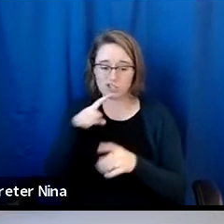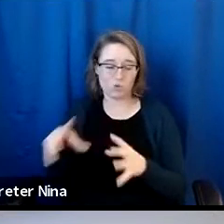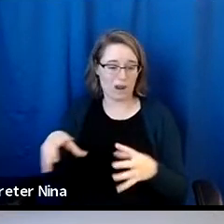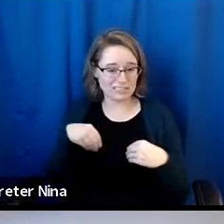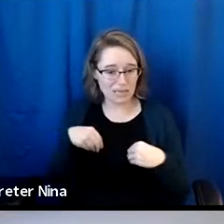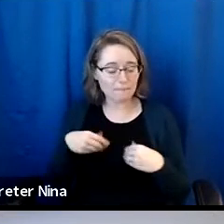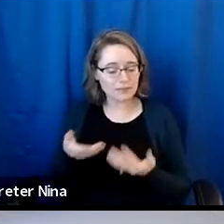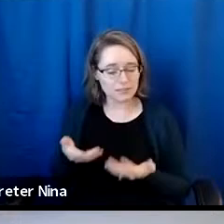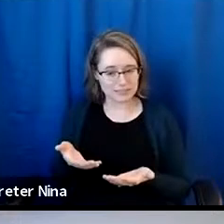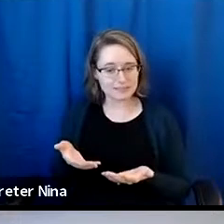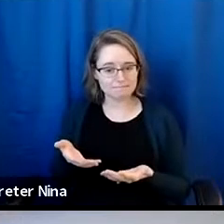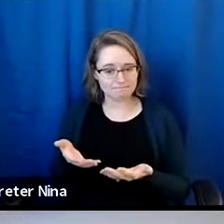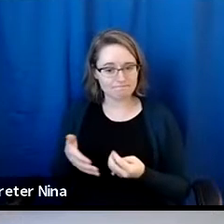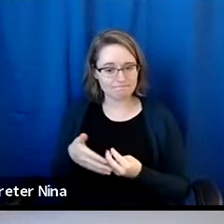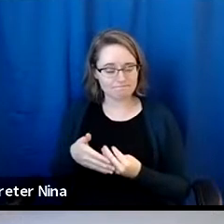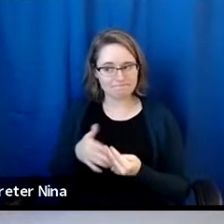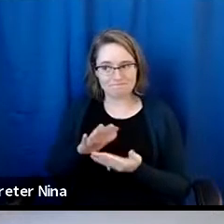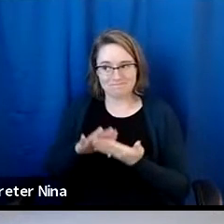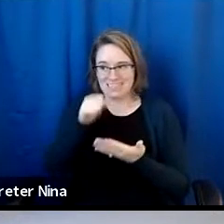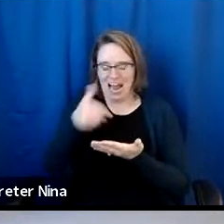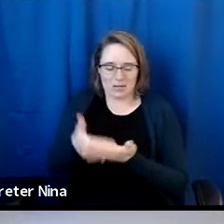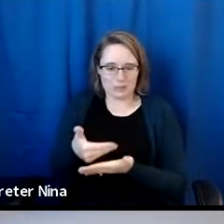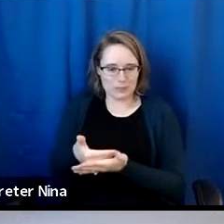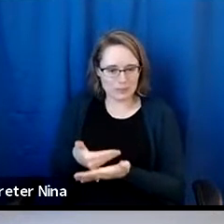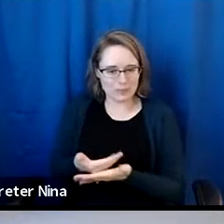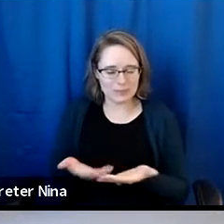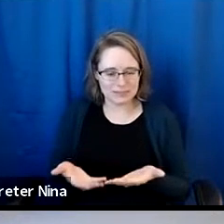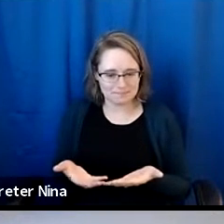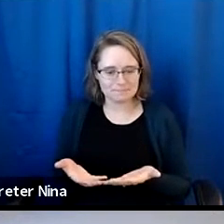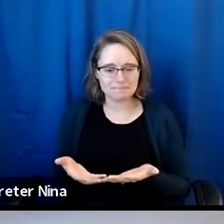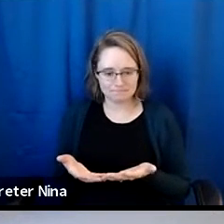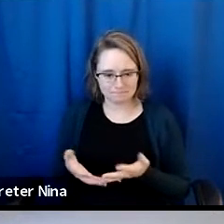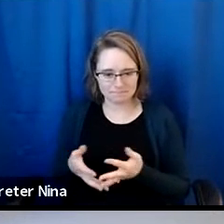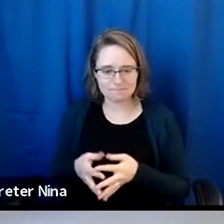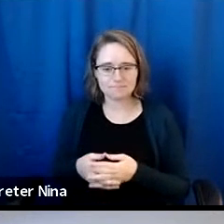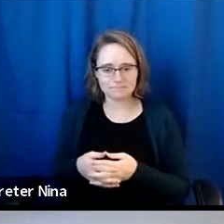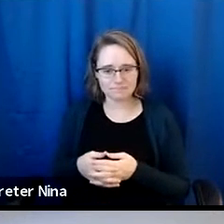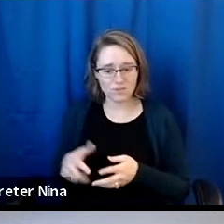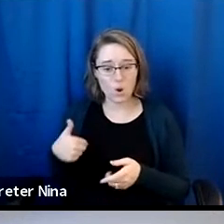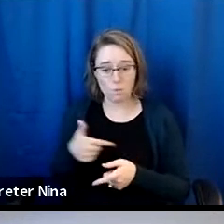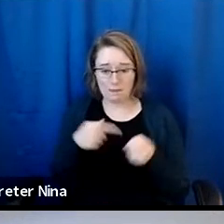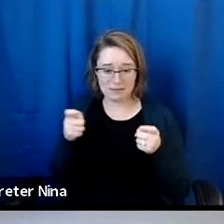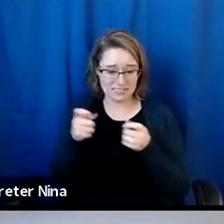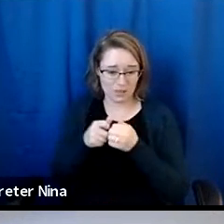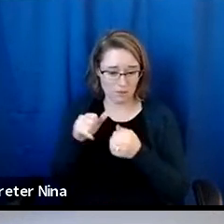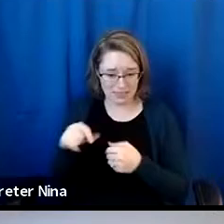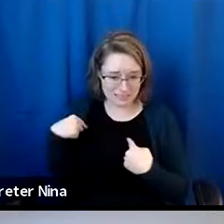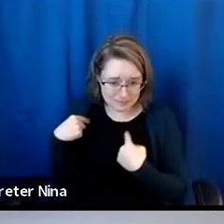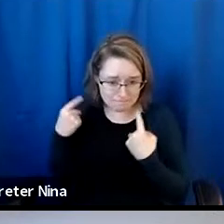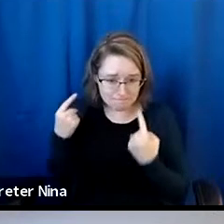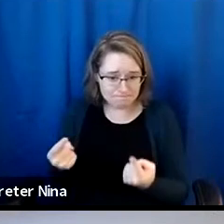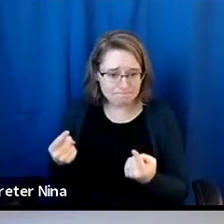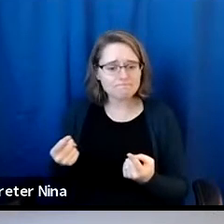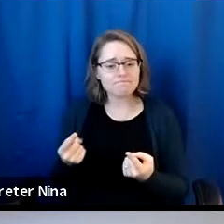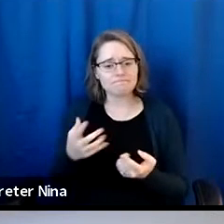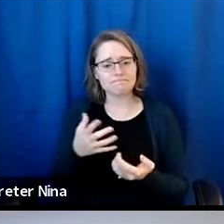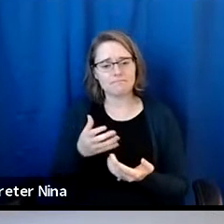that these things are not new, right? And so we've been dealing with it and we've kind of got